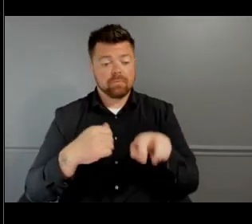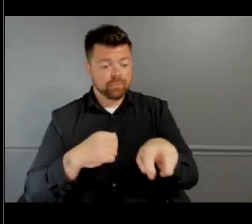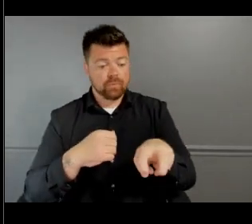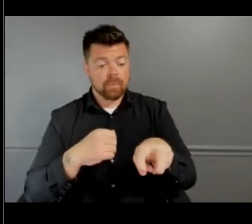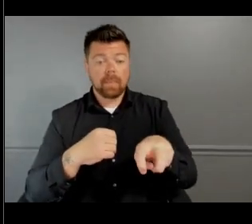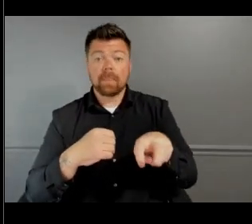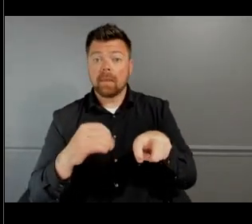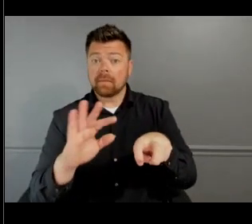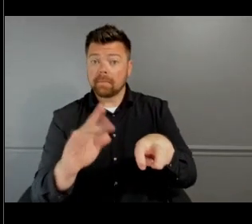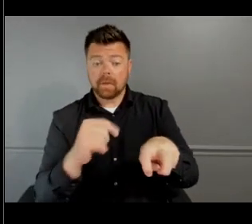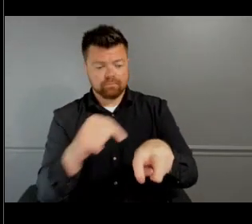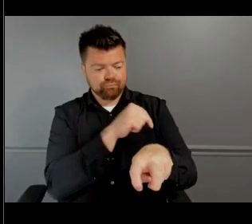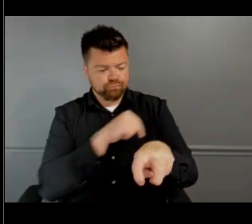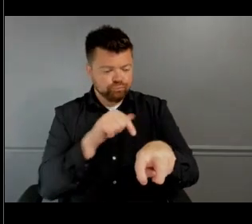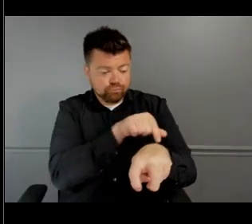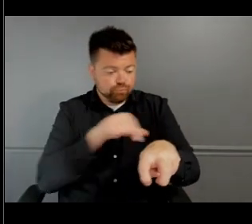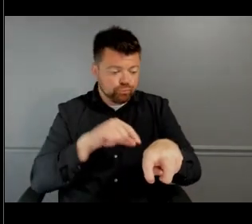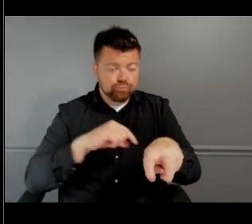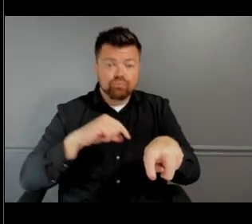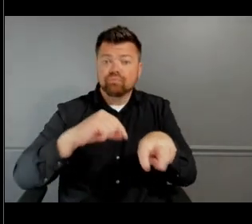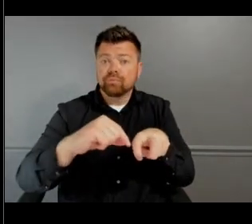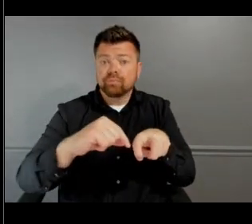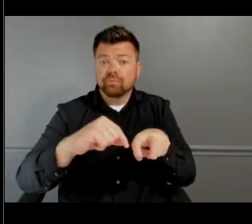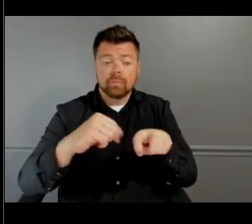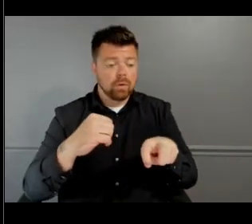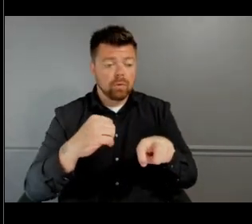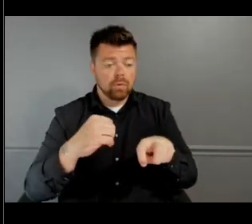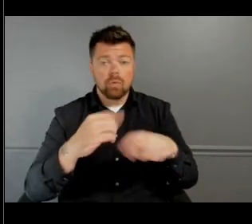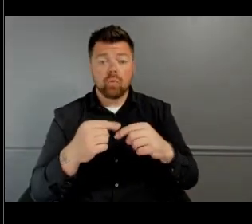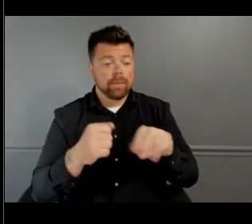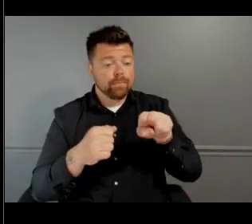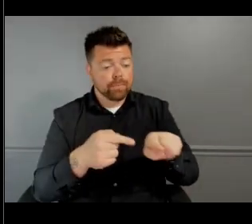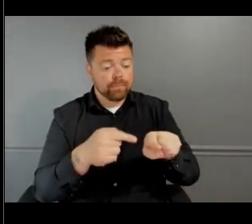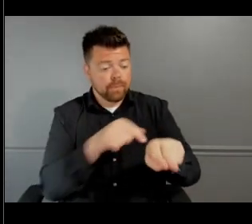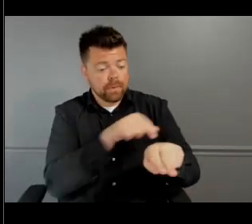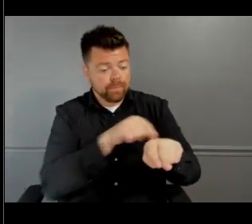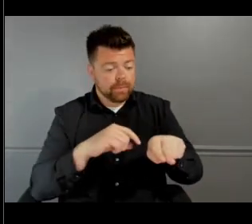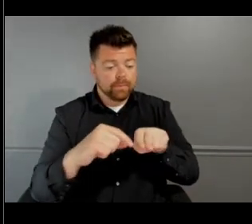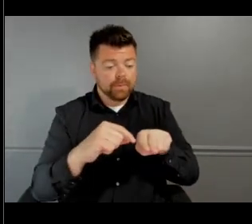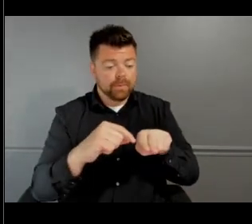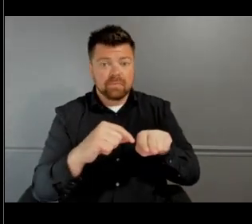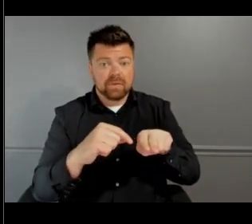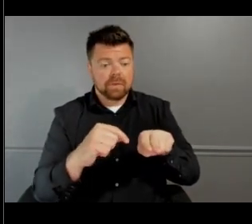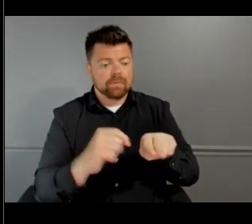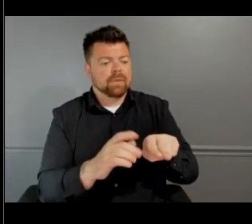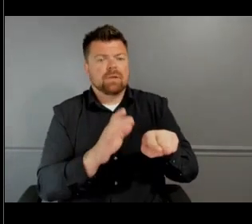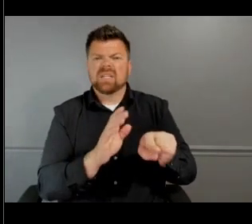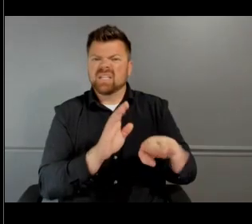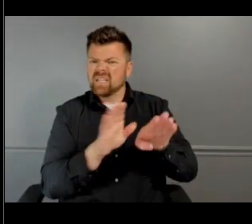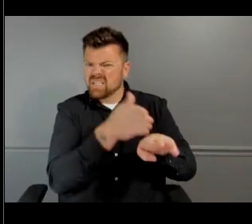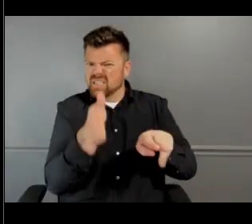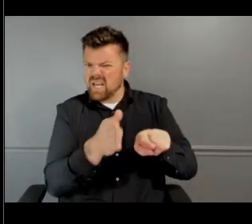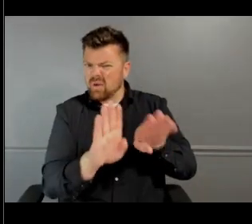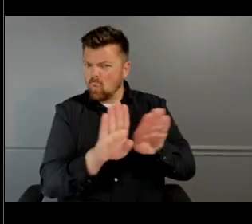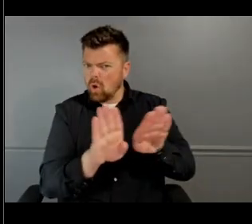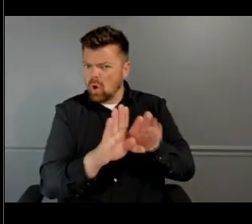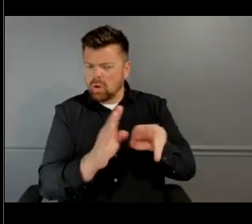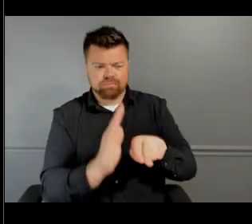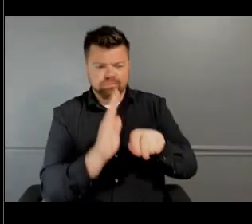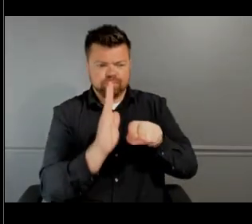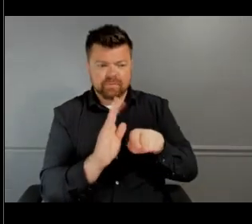toilets. When the toilet is located against an adjacent side wall, reinforcing must